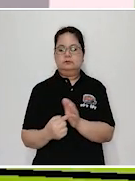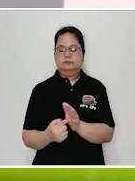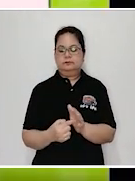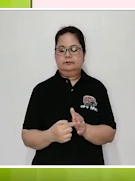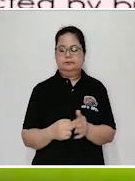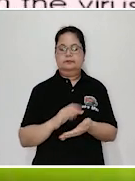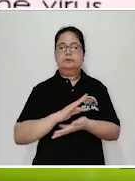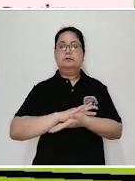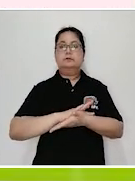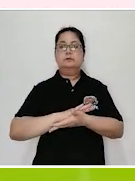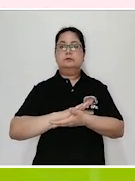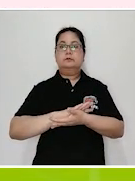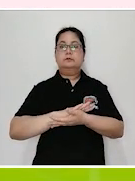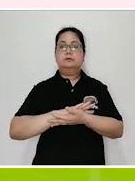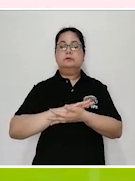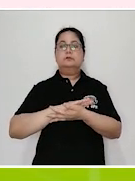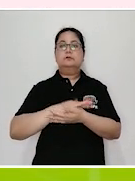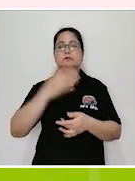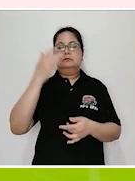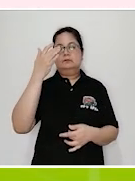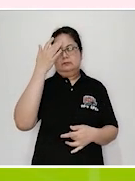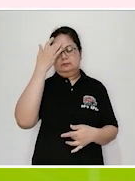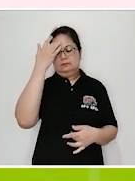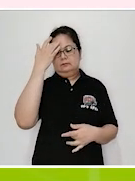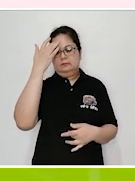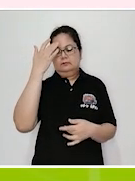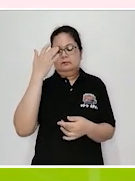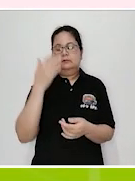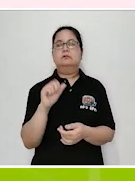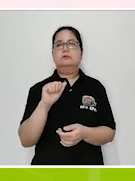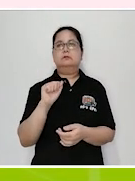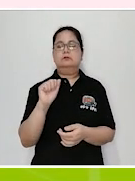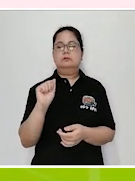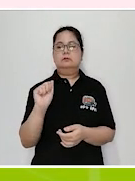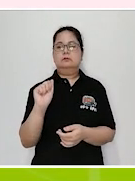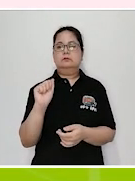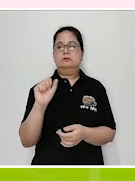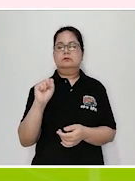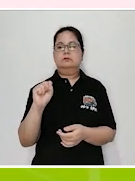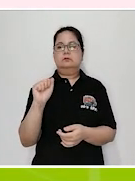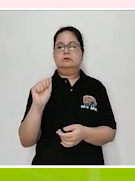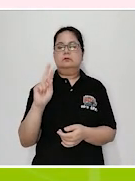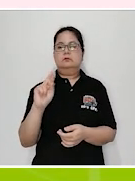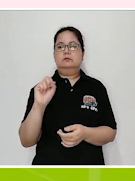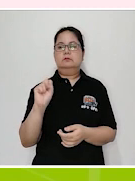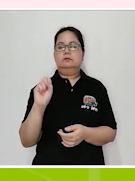Coronavirus disease is an infectious disease caused by the SARS-CoV-2 virus.